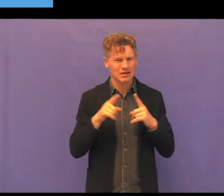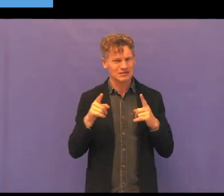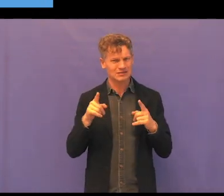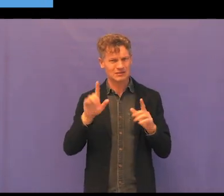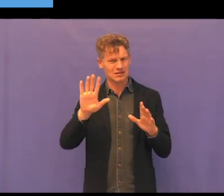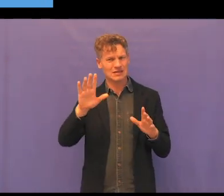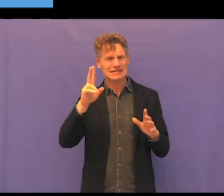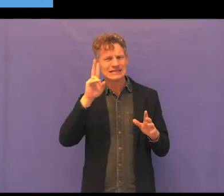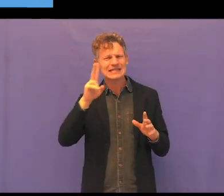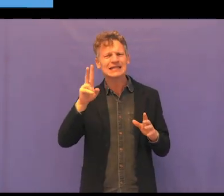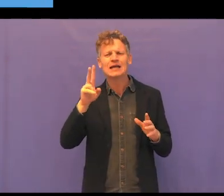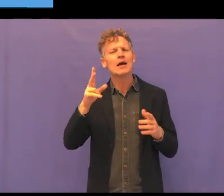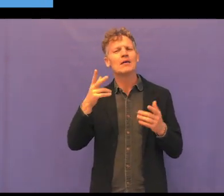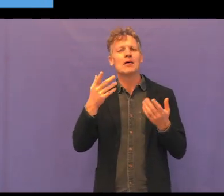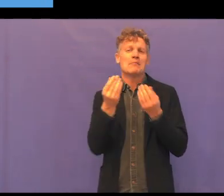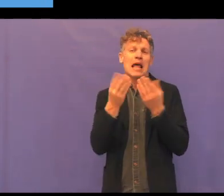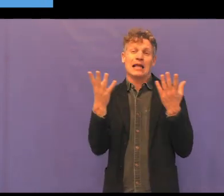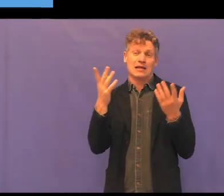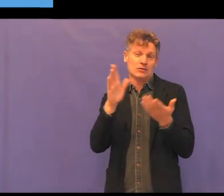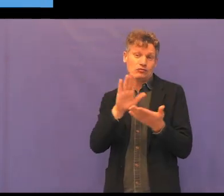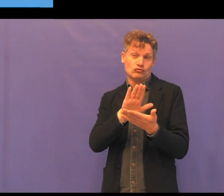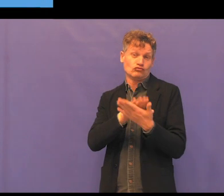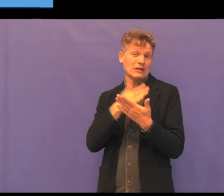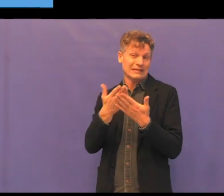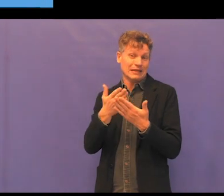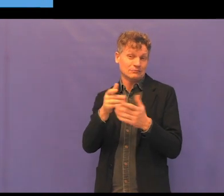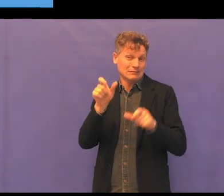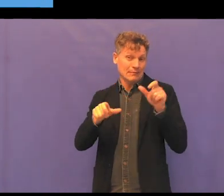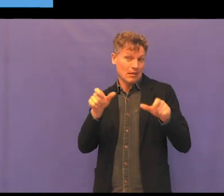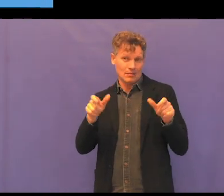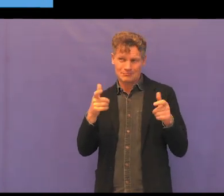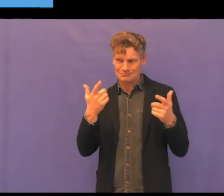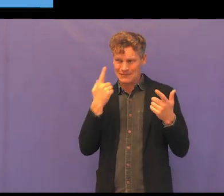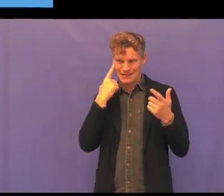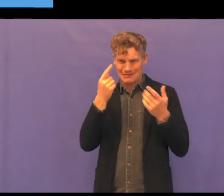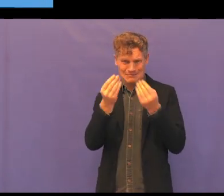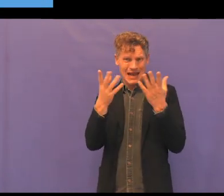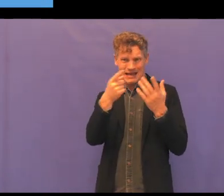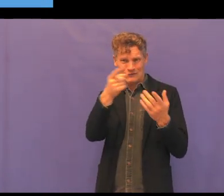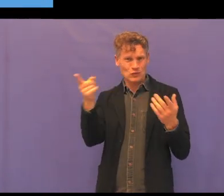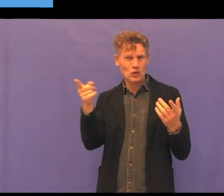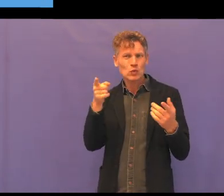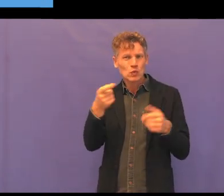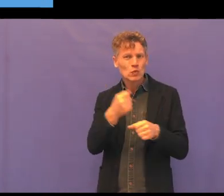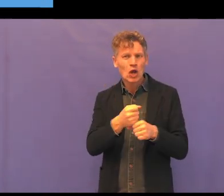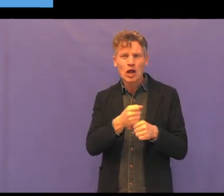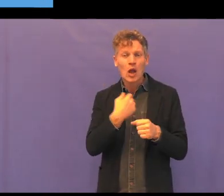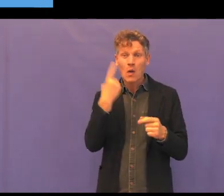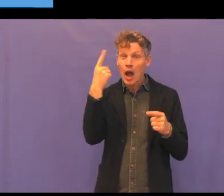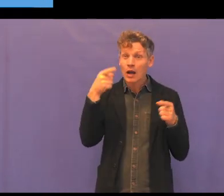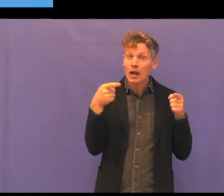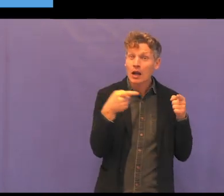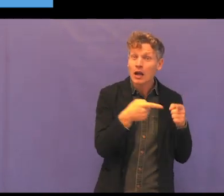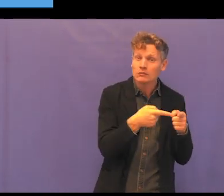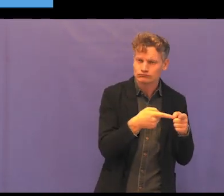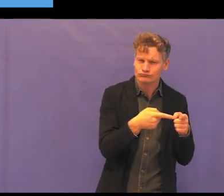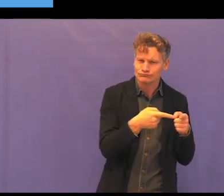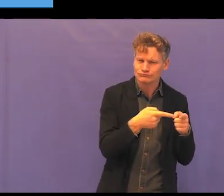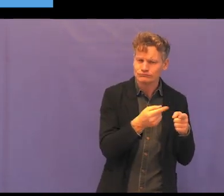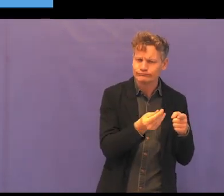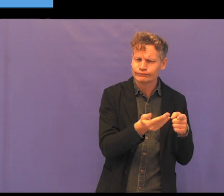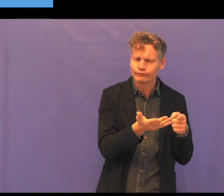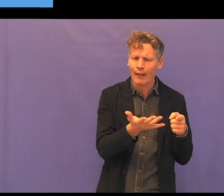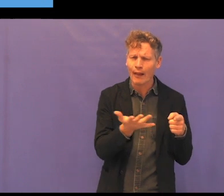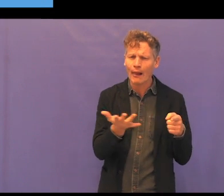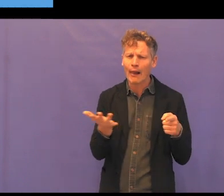you have operated across a very, very wide range of different areas: language, culture, science,